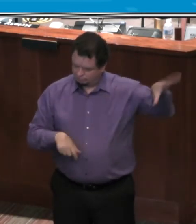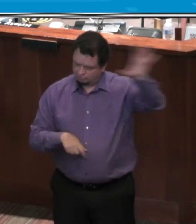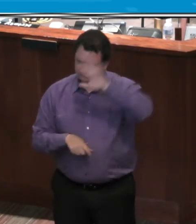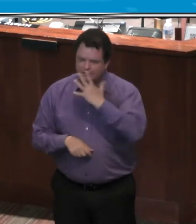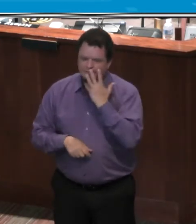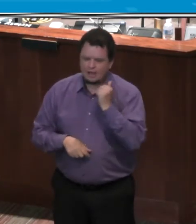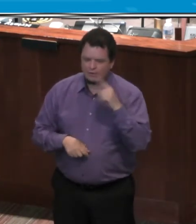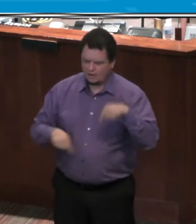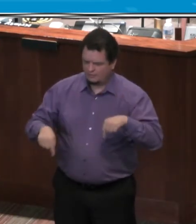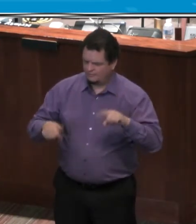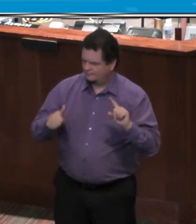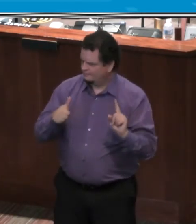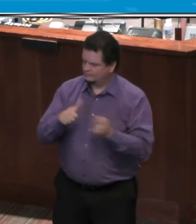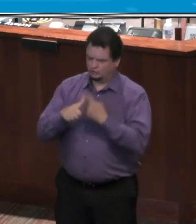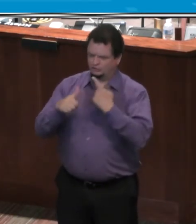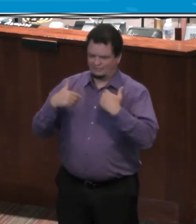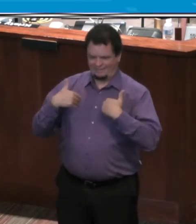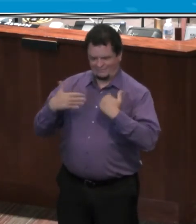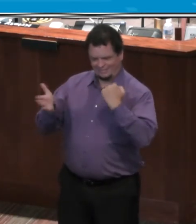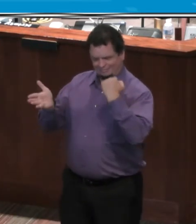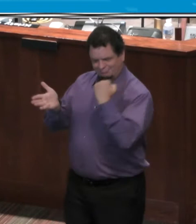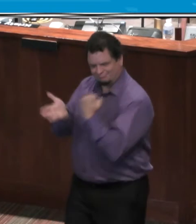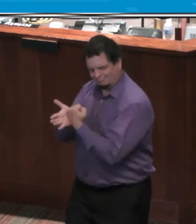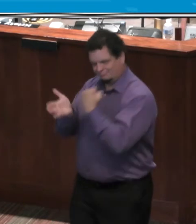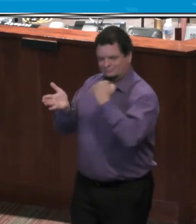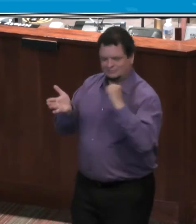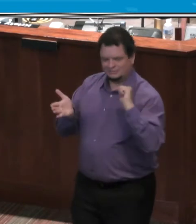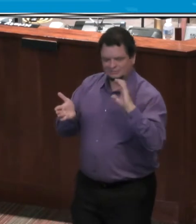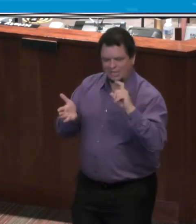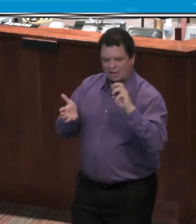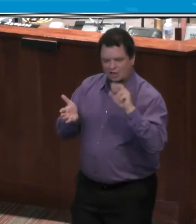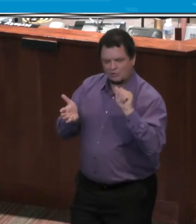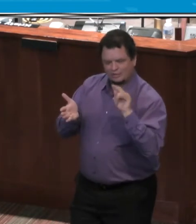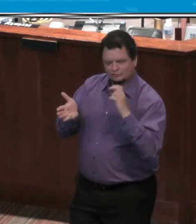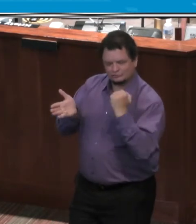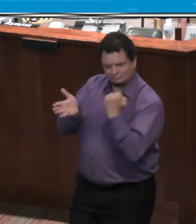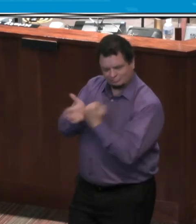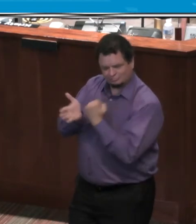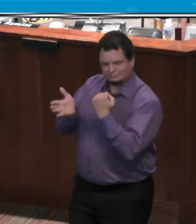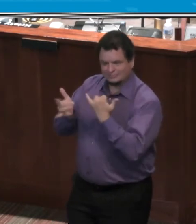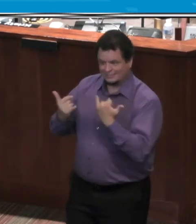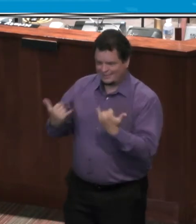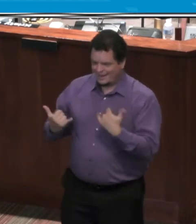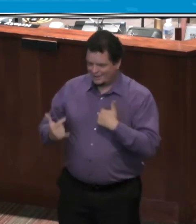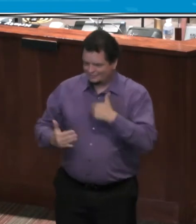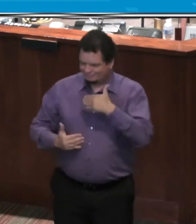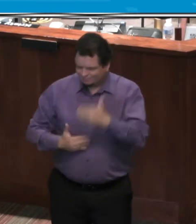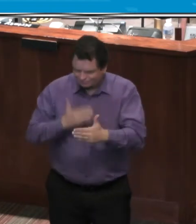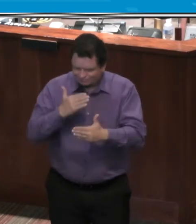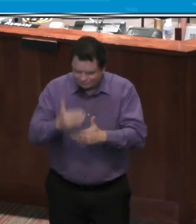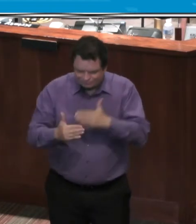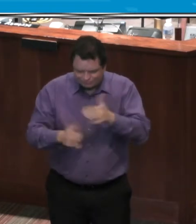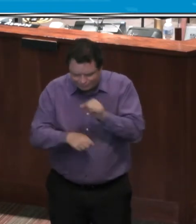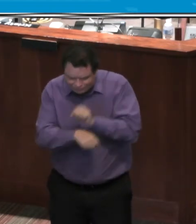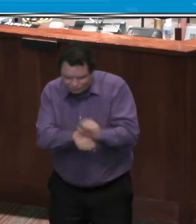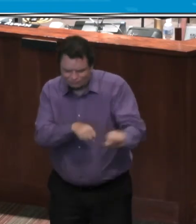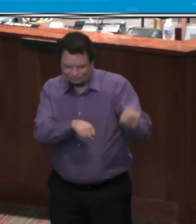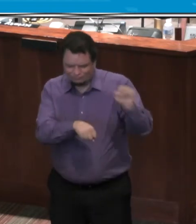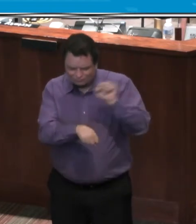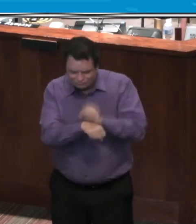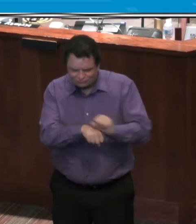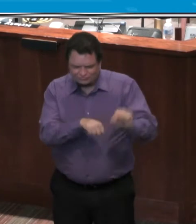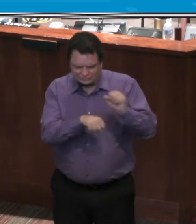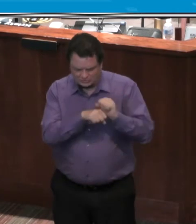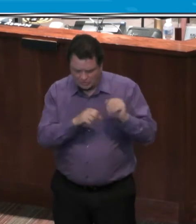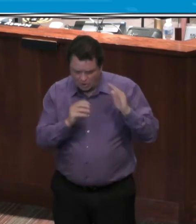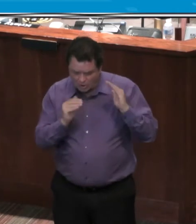And we have been steadily and slowly working on reaccreditation. And last week,